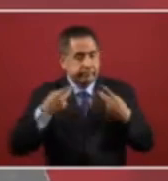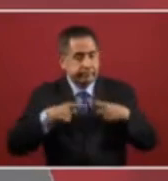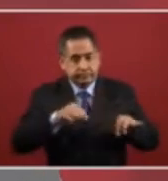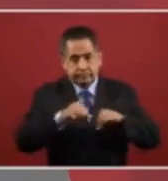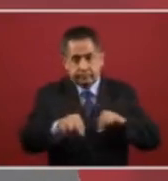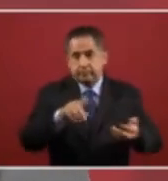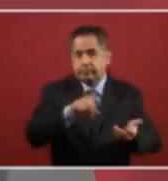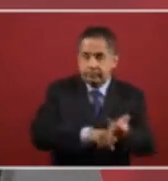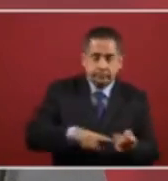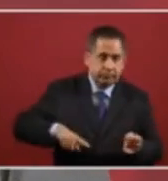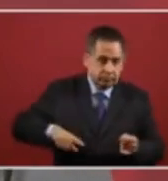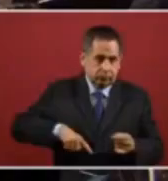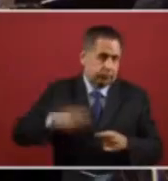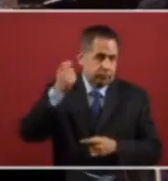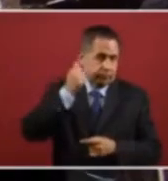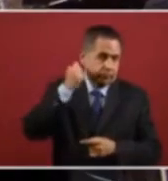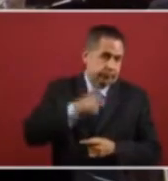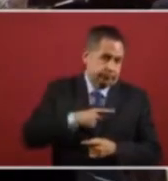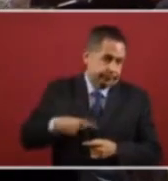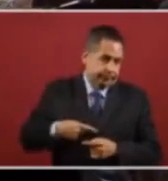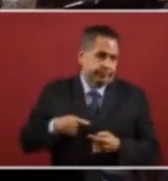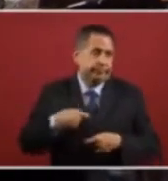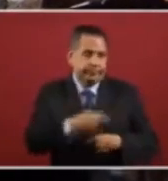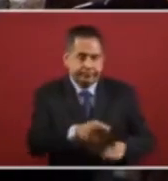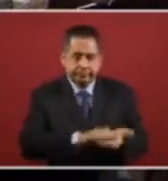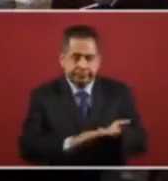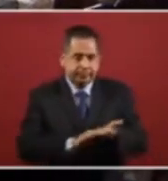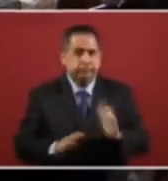it's for the workers that work for the state.